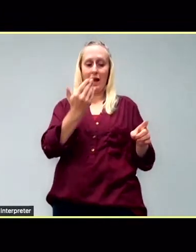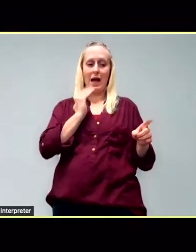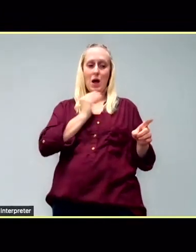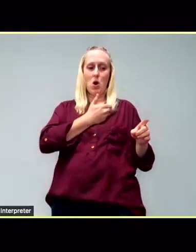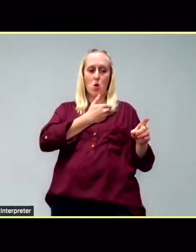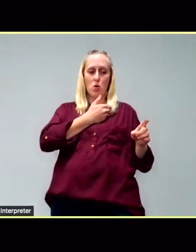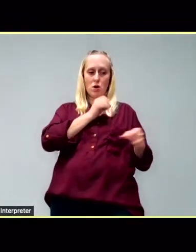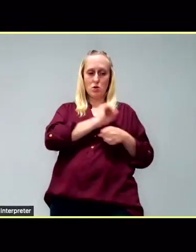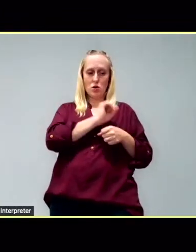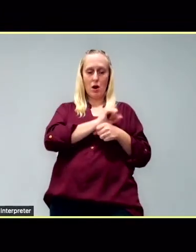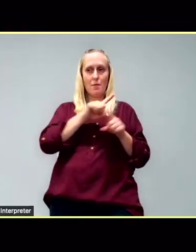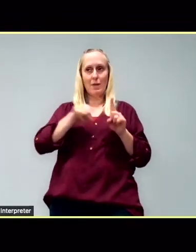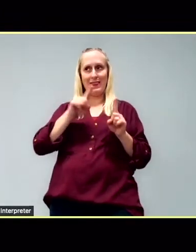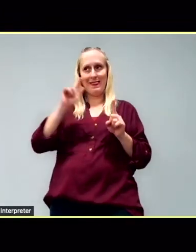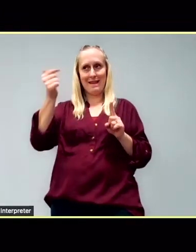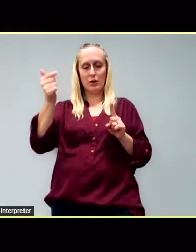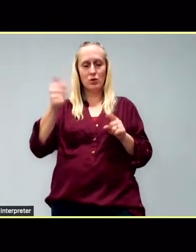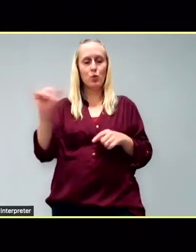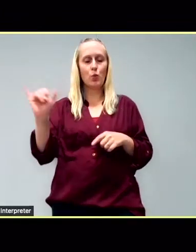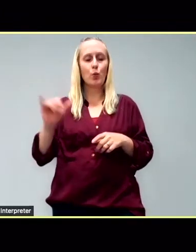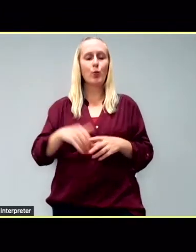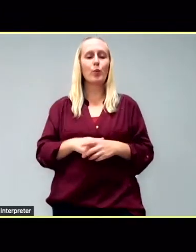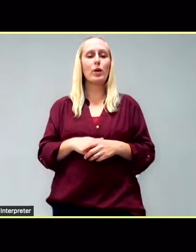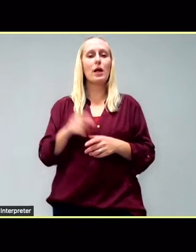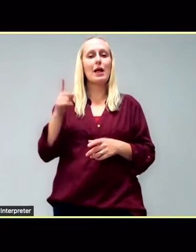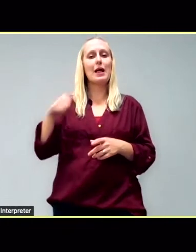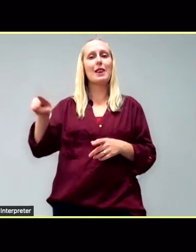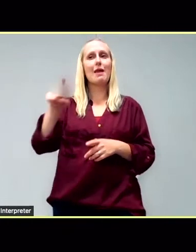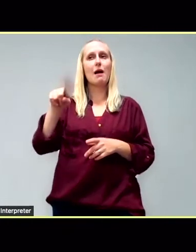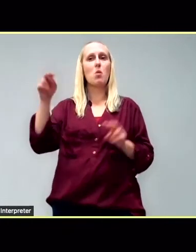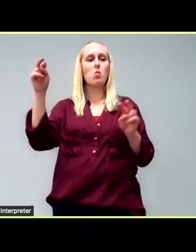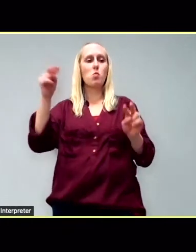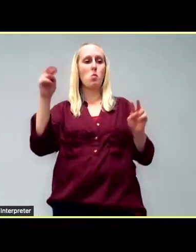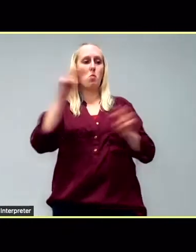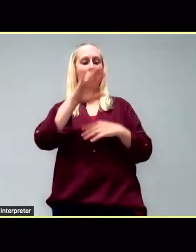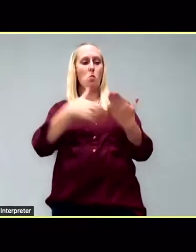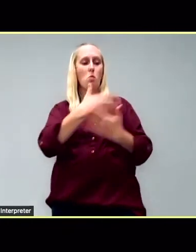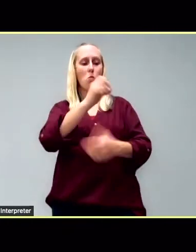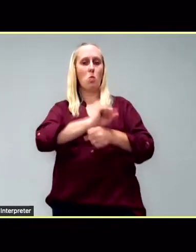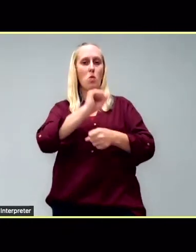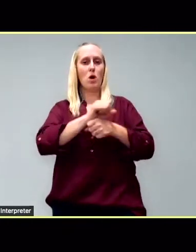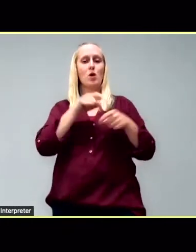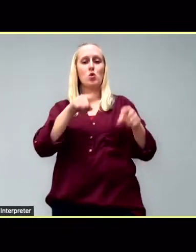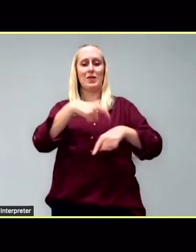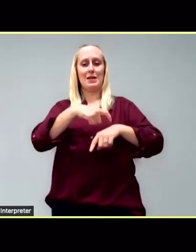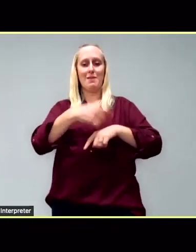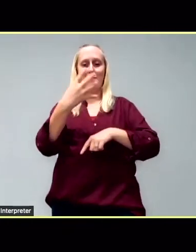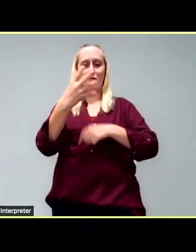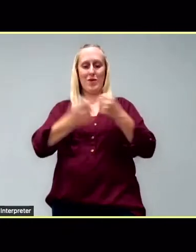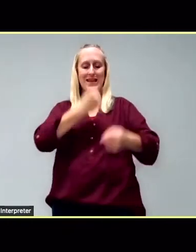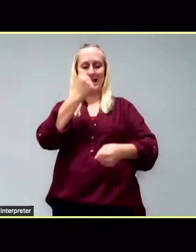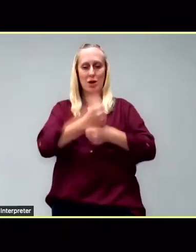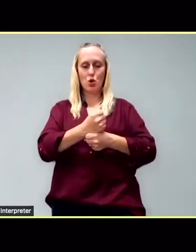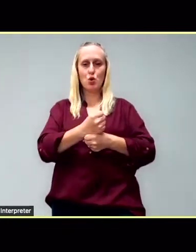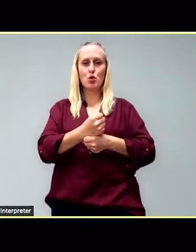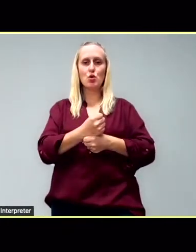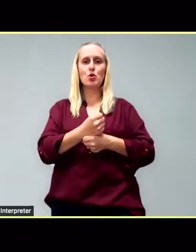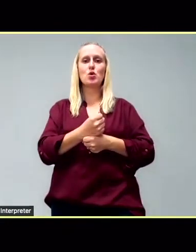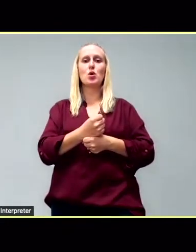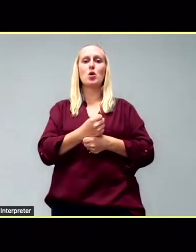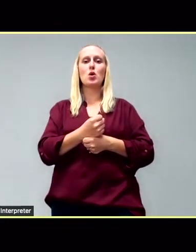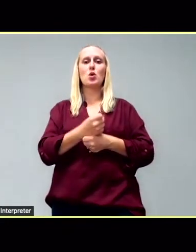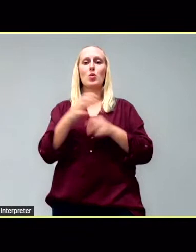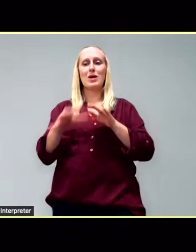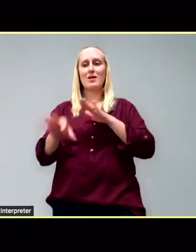at DEQ's direction. They oversaw all the work. And during that time, for about 4 years, we sited numerous borings,